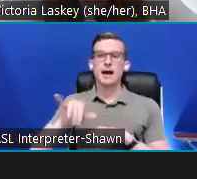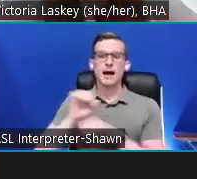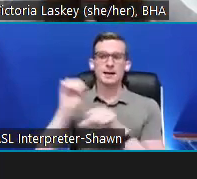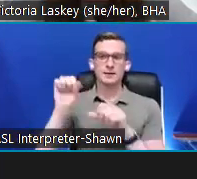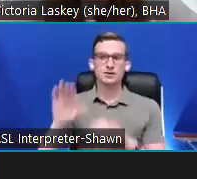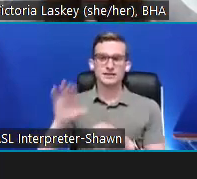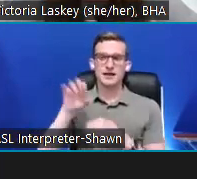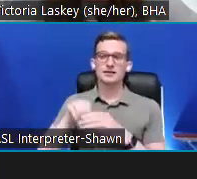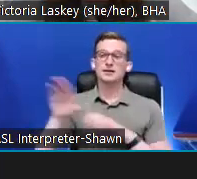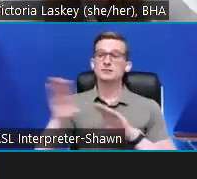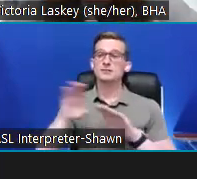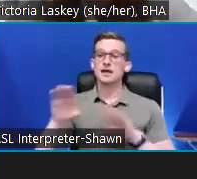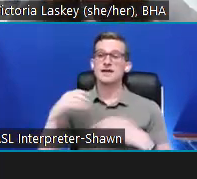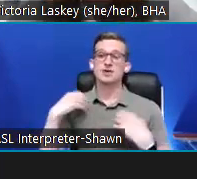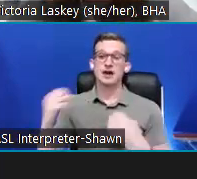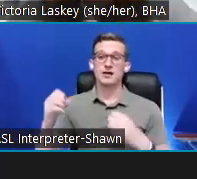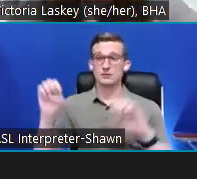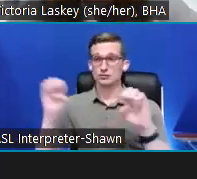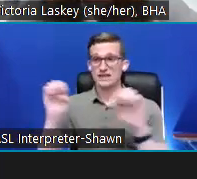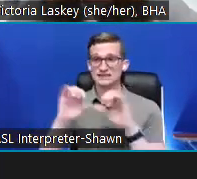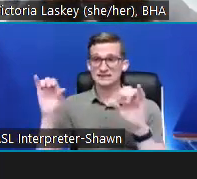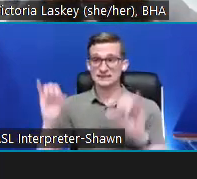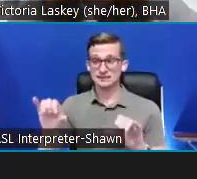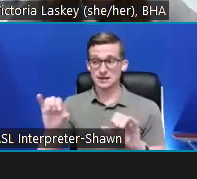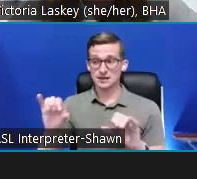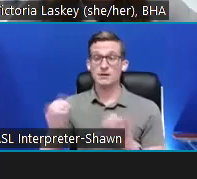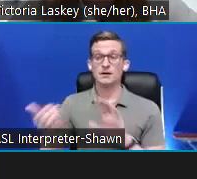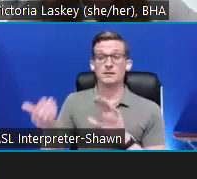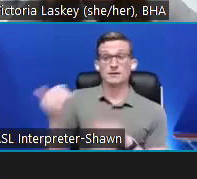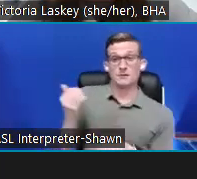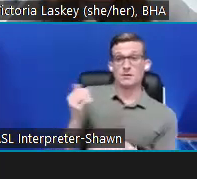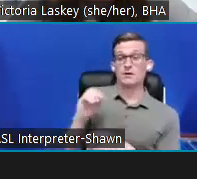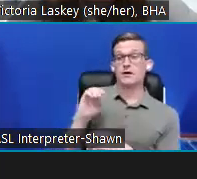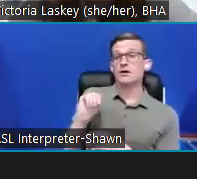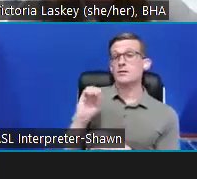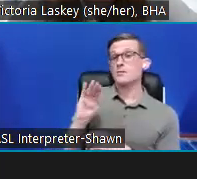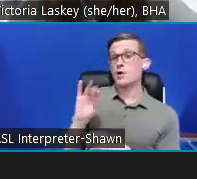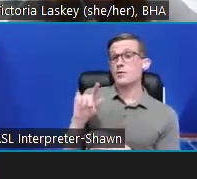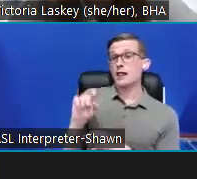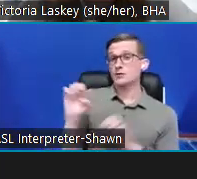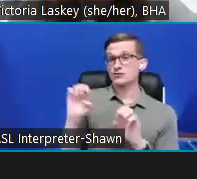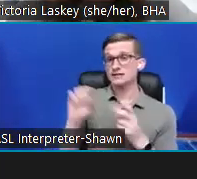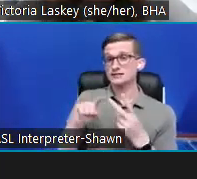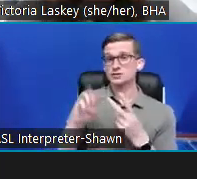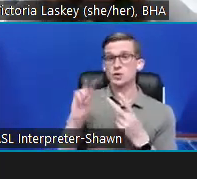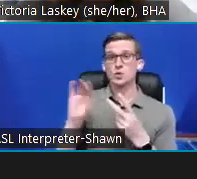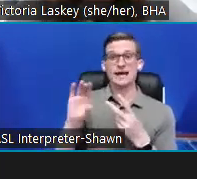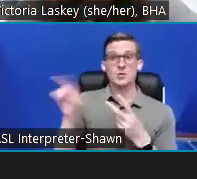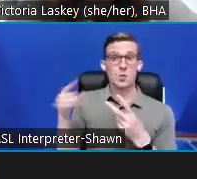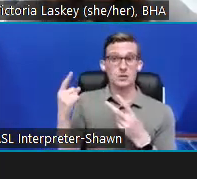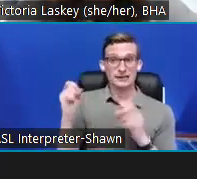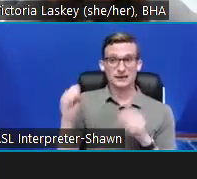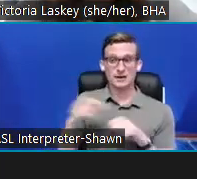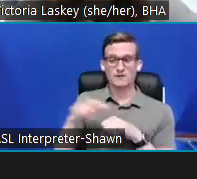crisis system, previously only mobile crisis or WIC that could do the referral. Were you speaking, was that about respite services